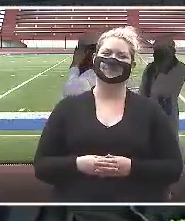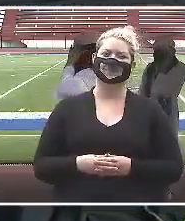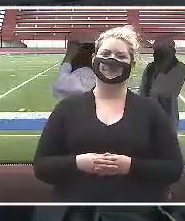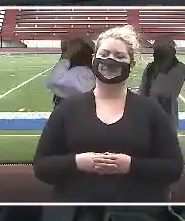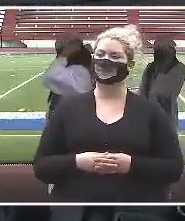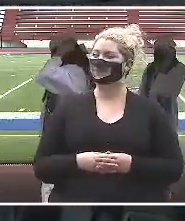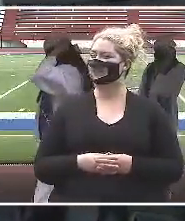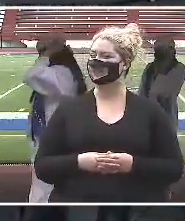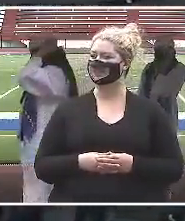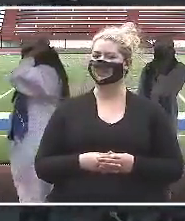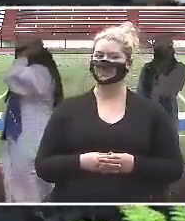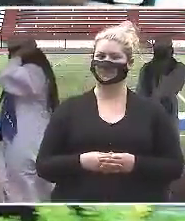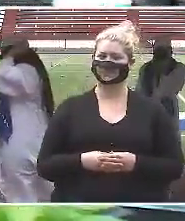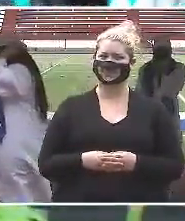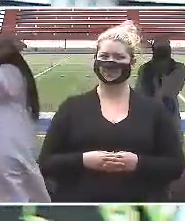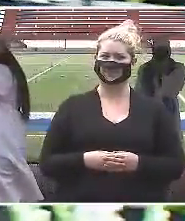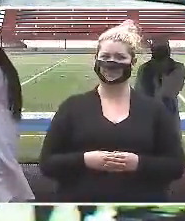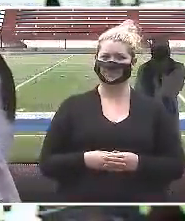Madai Espinoza.